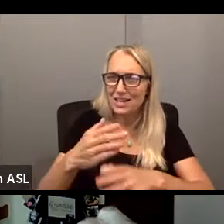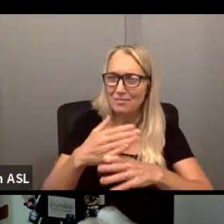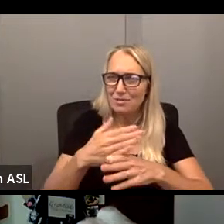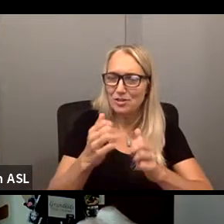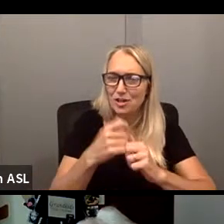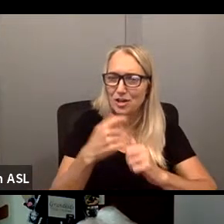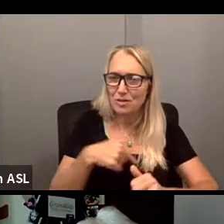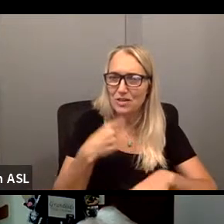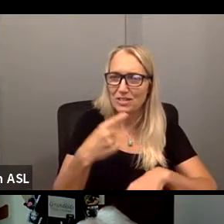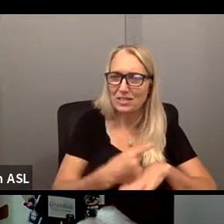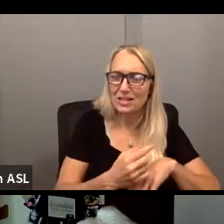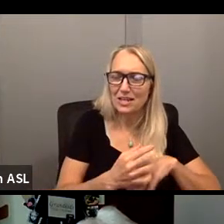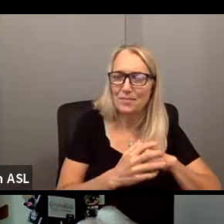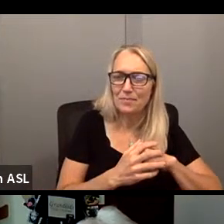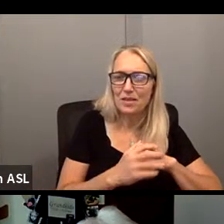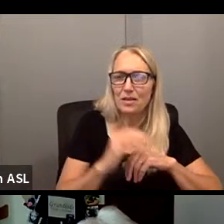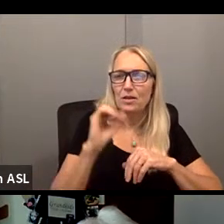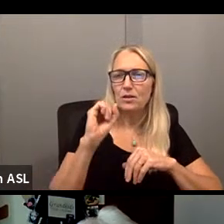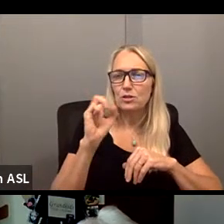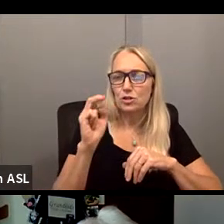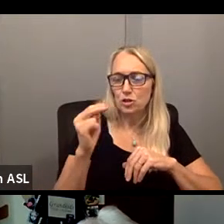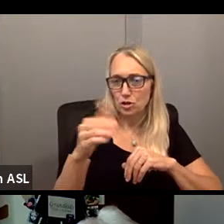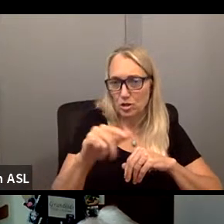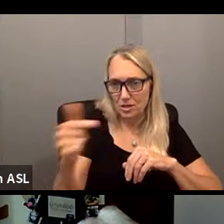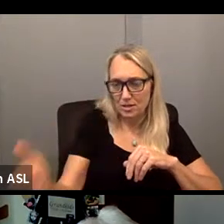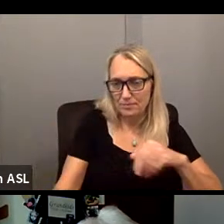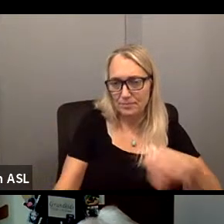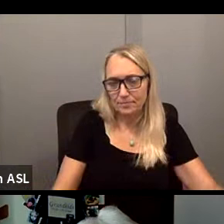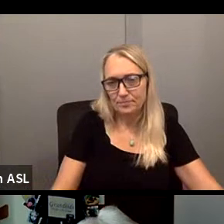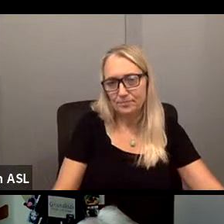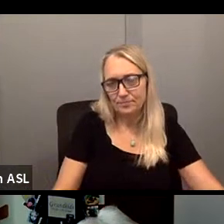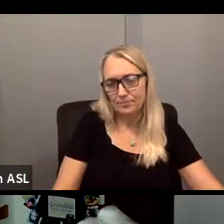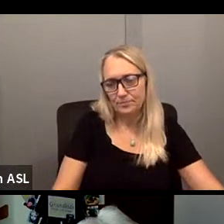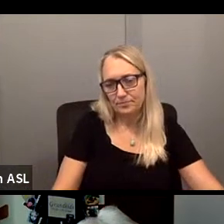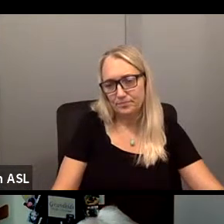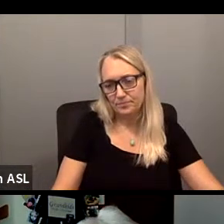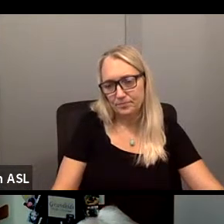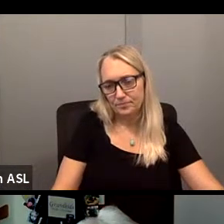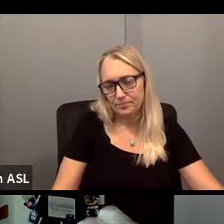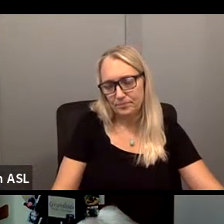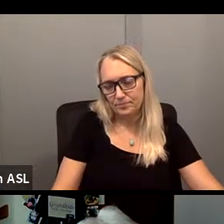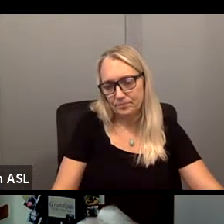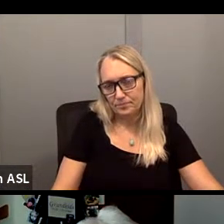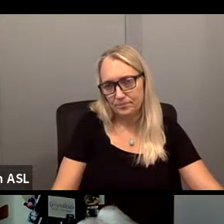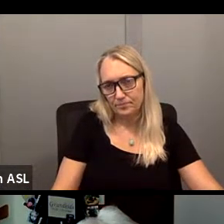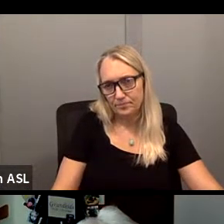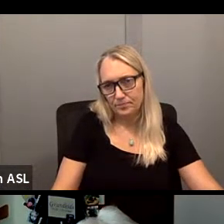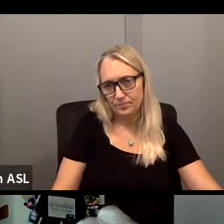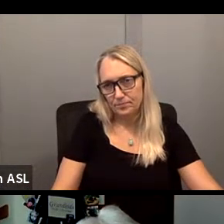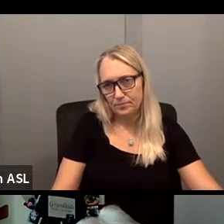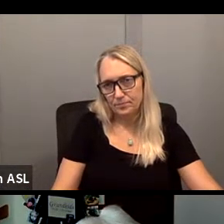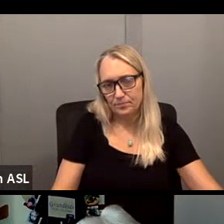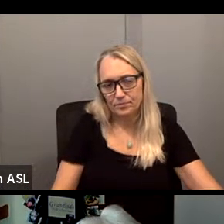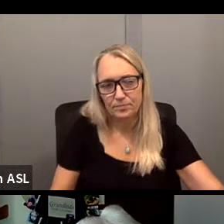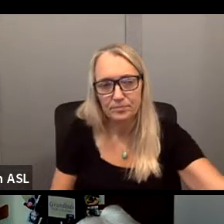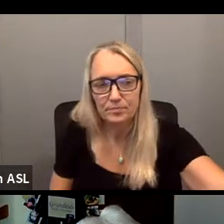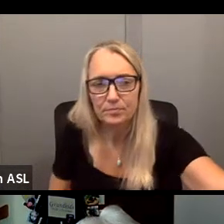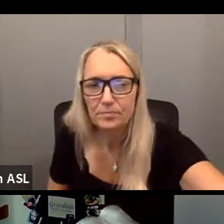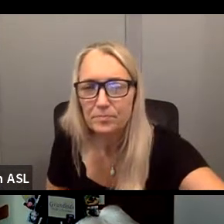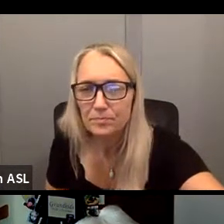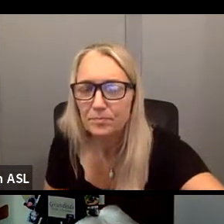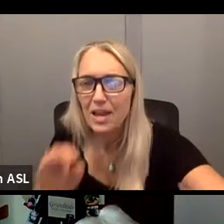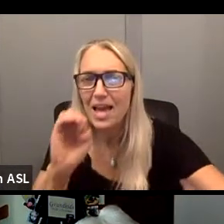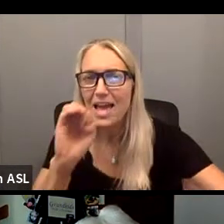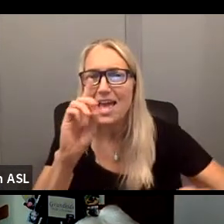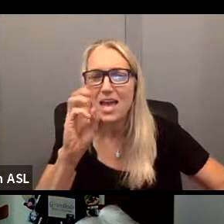us today. Sean, if you would call the next speaker, please. Of course, Chair, our next speaker will be Edward. I see your video's on. If you can